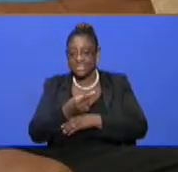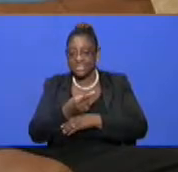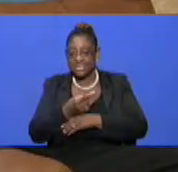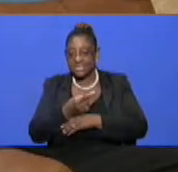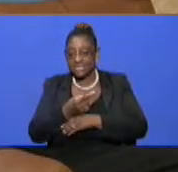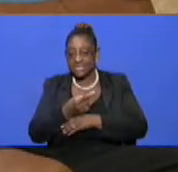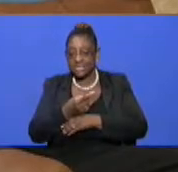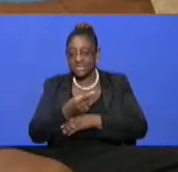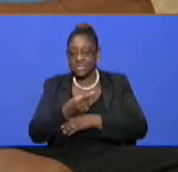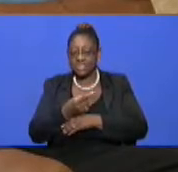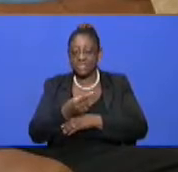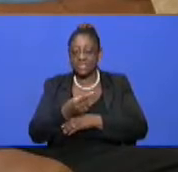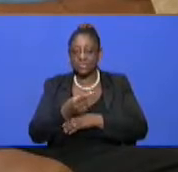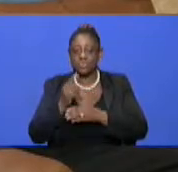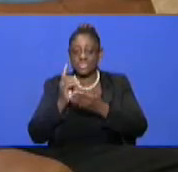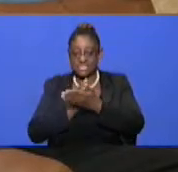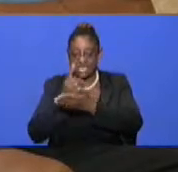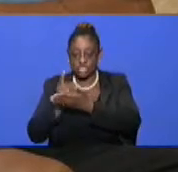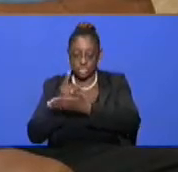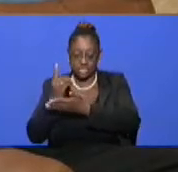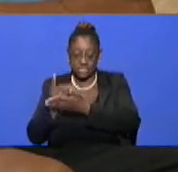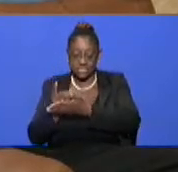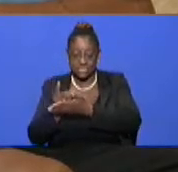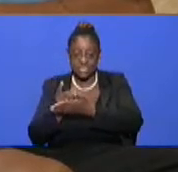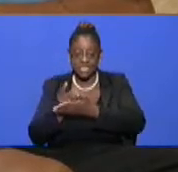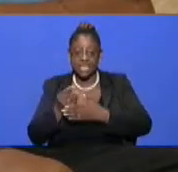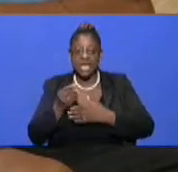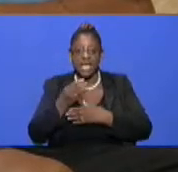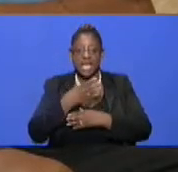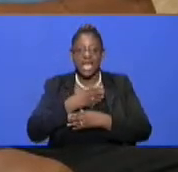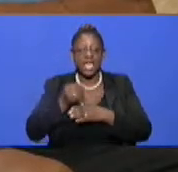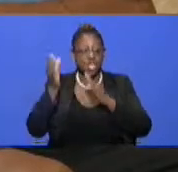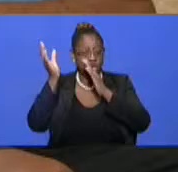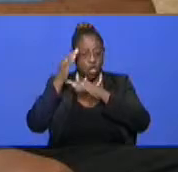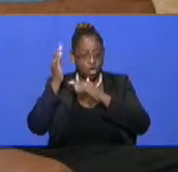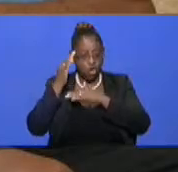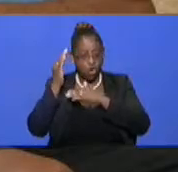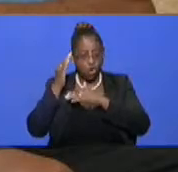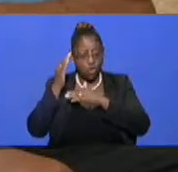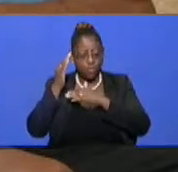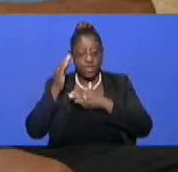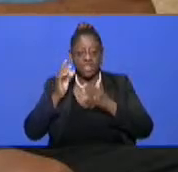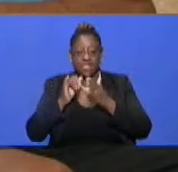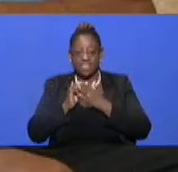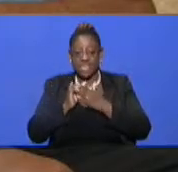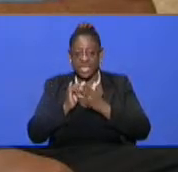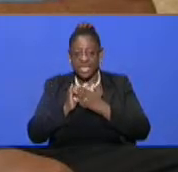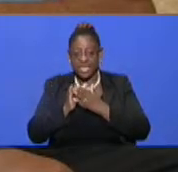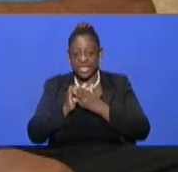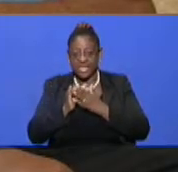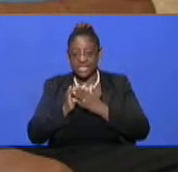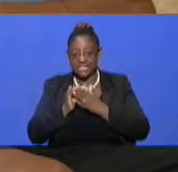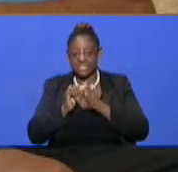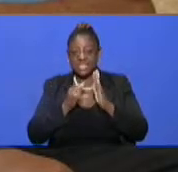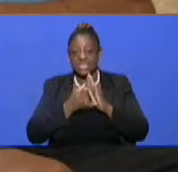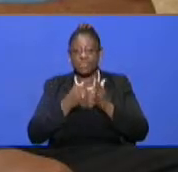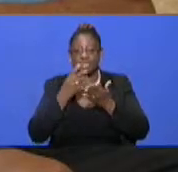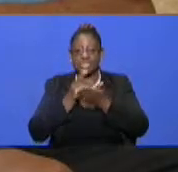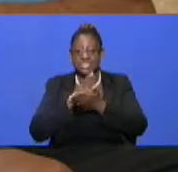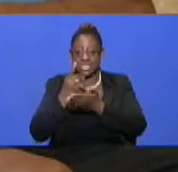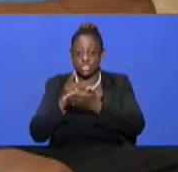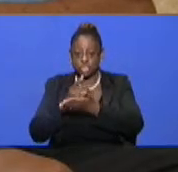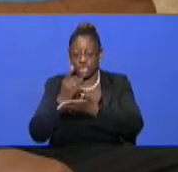across the table discussions, XYZ. I'm hoping that means that at some point there'll be a discussion with